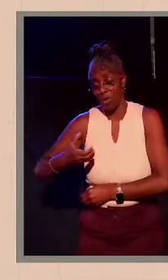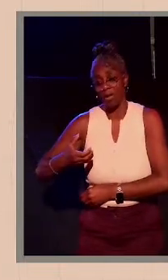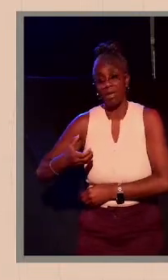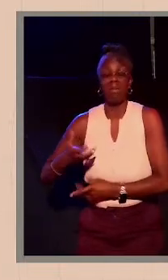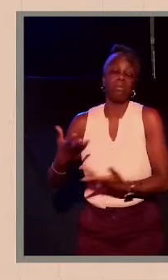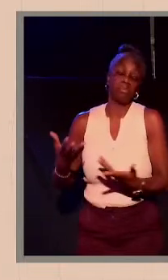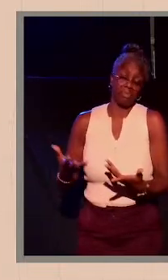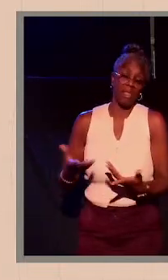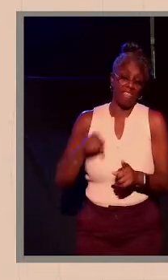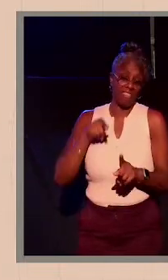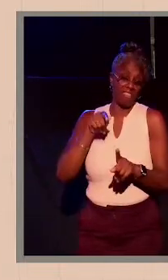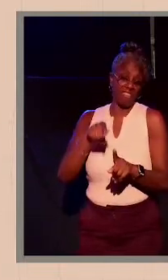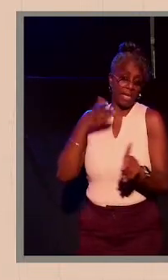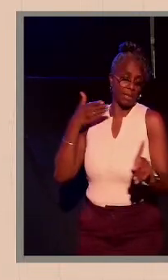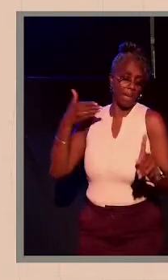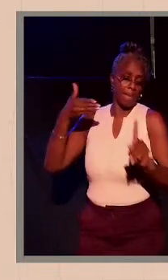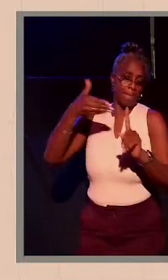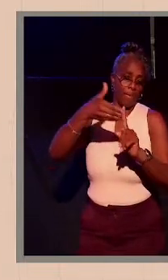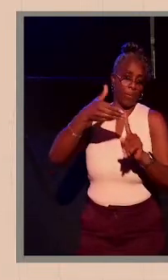going.